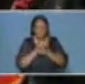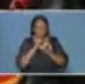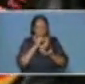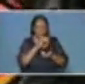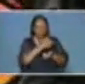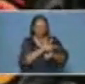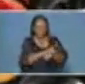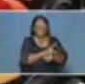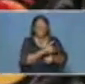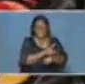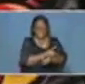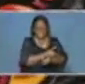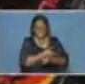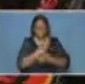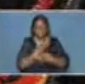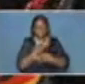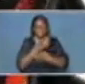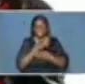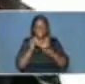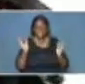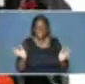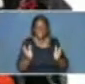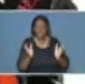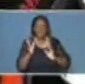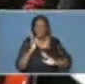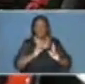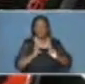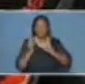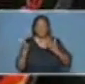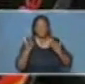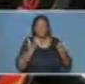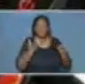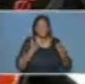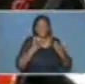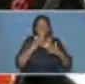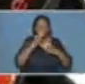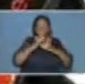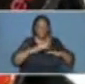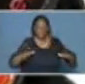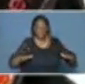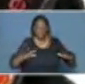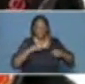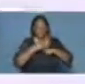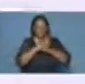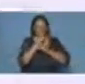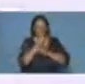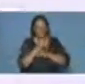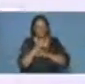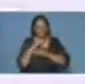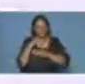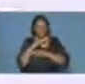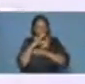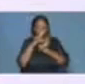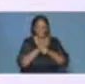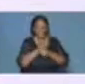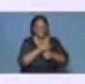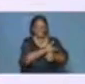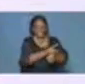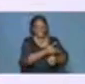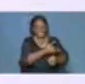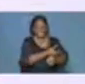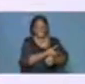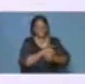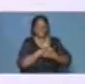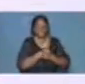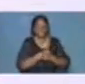them to keep encouraging people to bring their kids, make sure they have their vaccinations. Ministry of Health officials